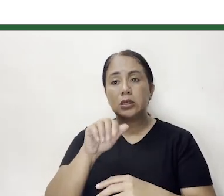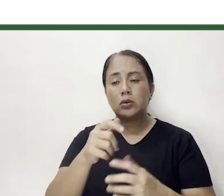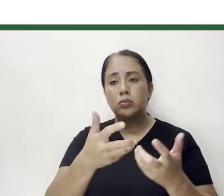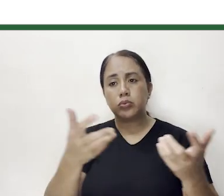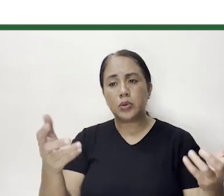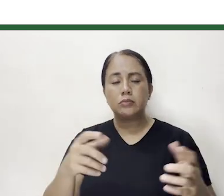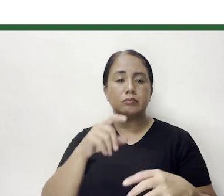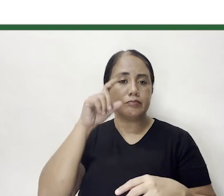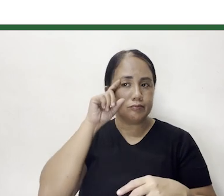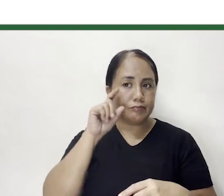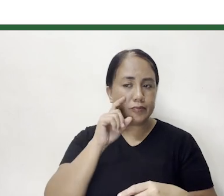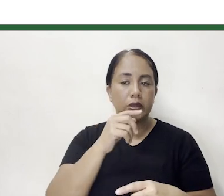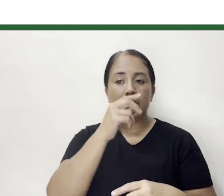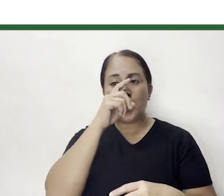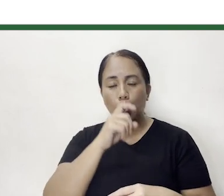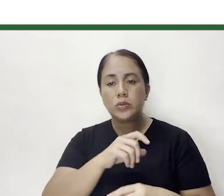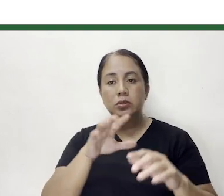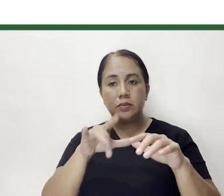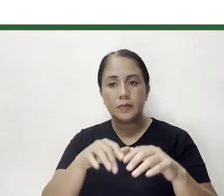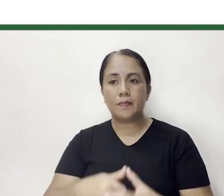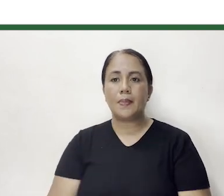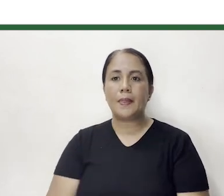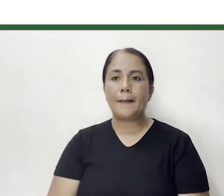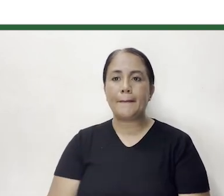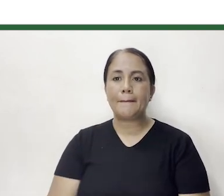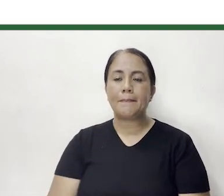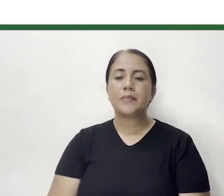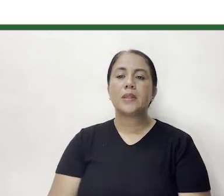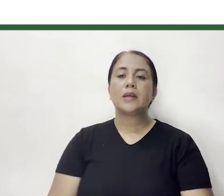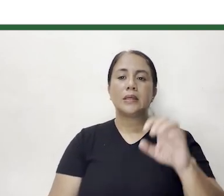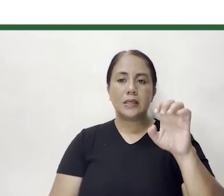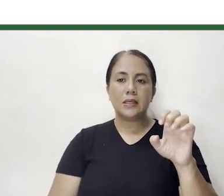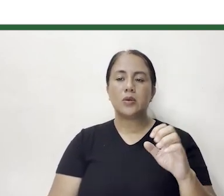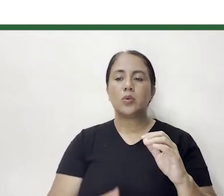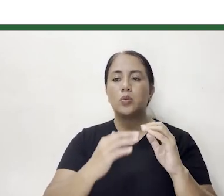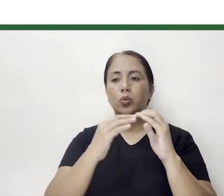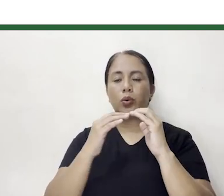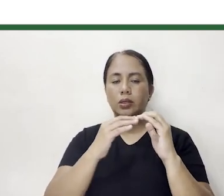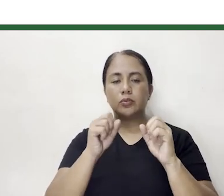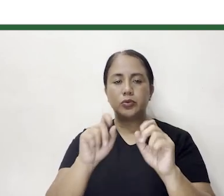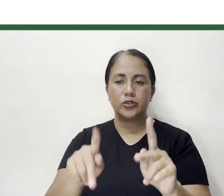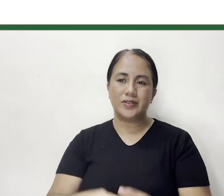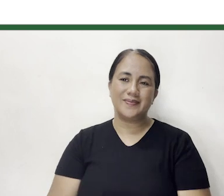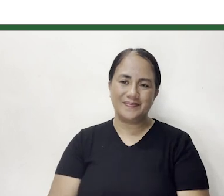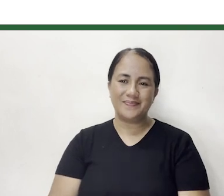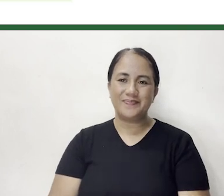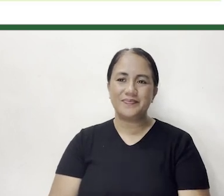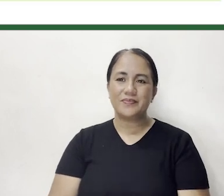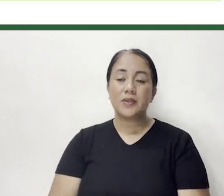are disaggregated by sex, age, and disability. Letter E. Equality